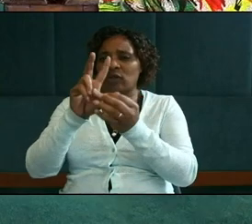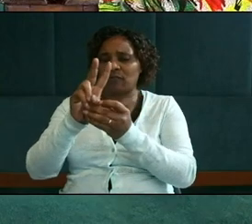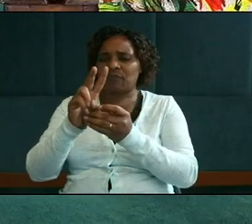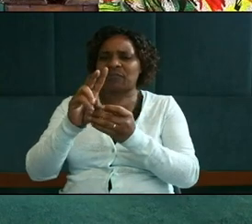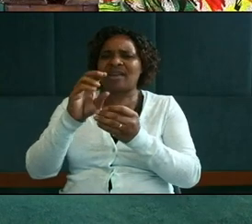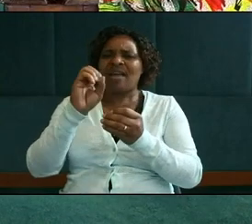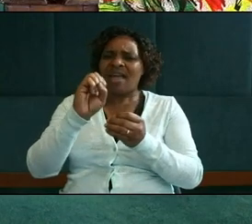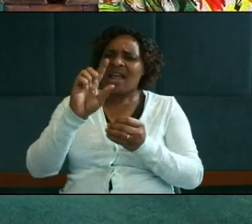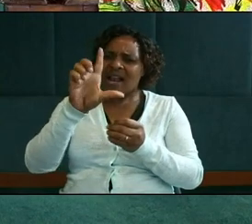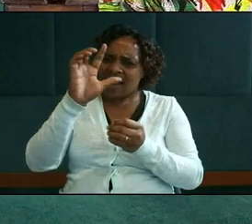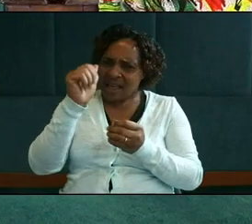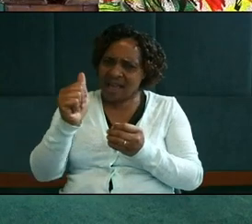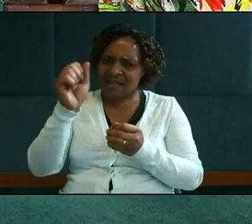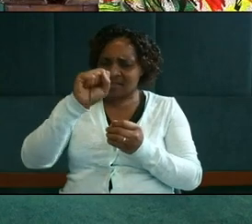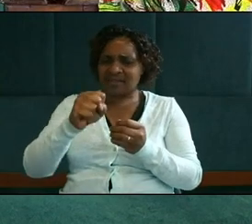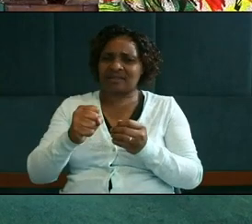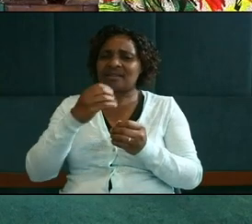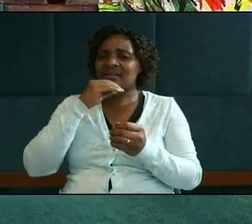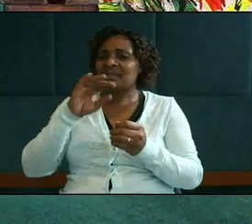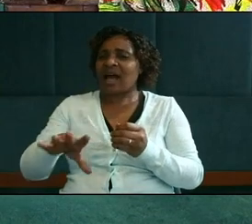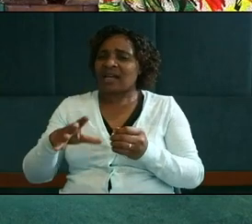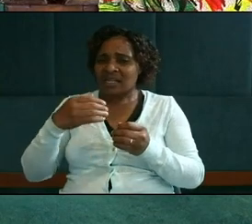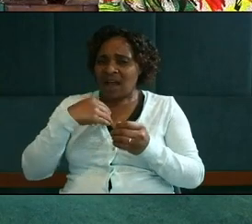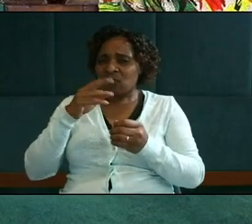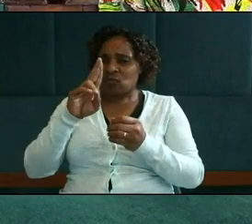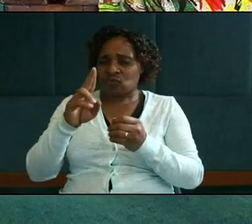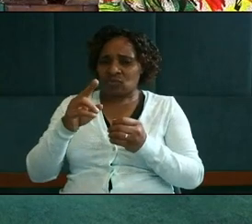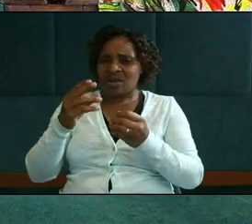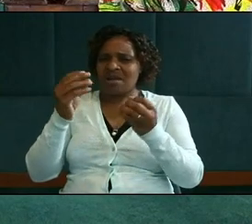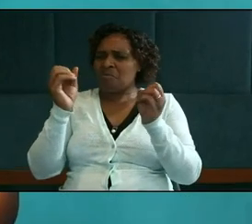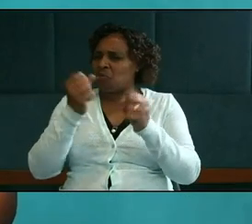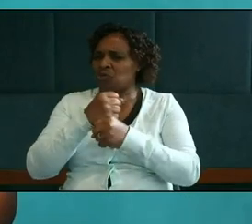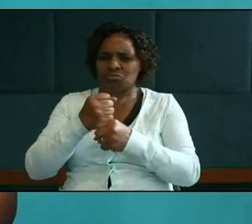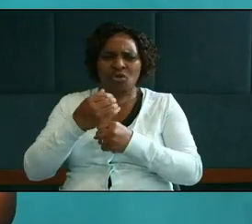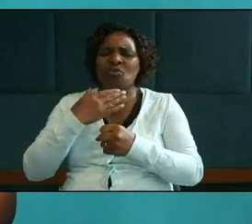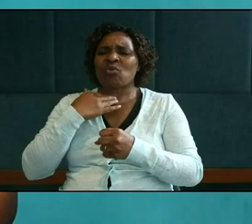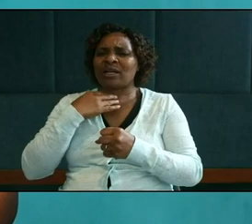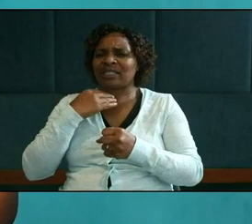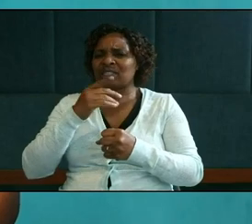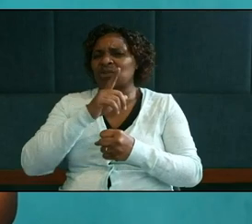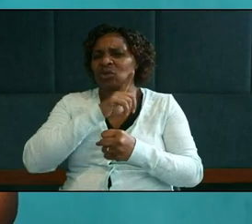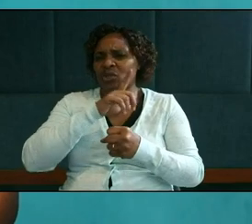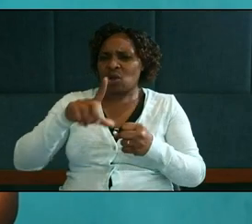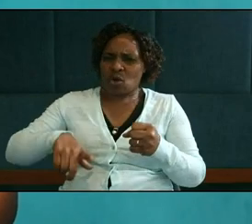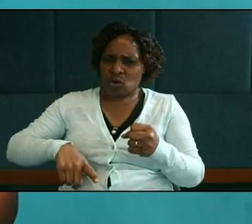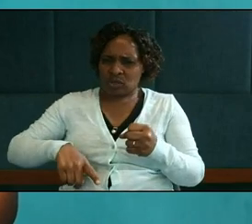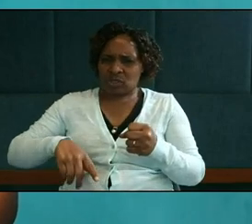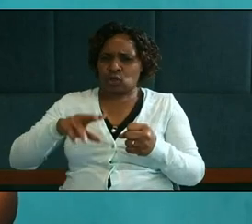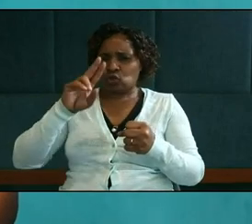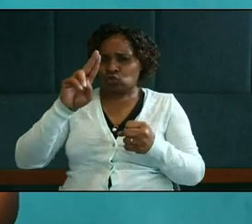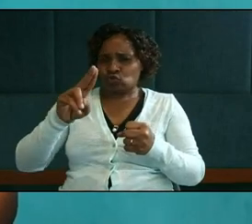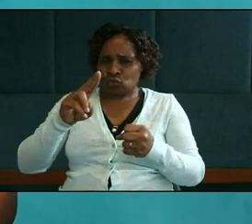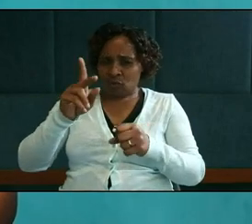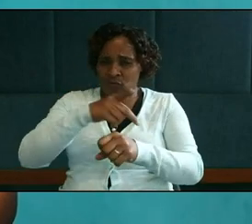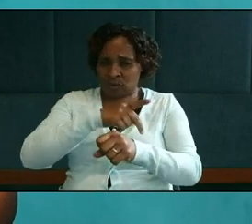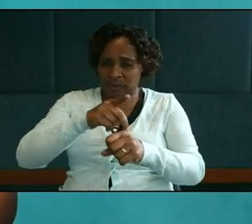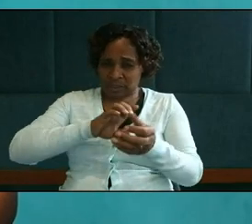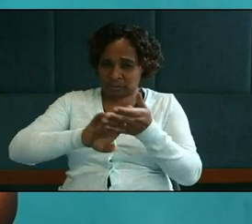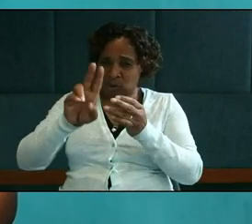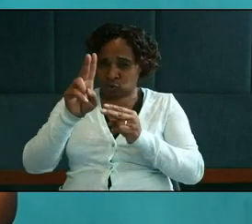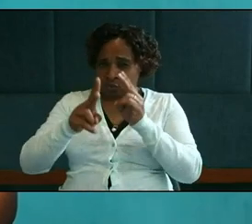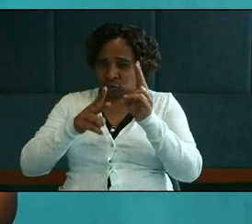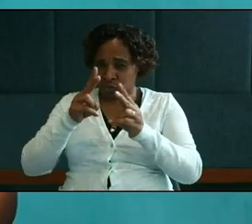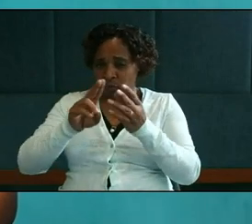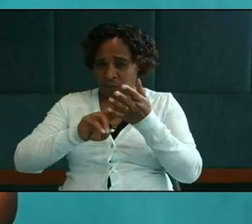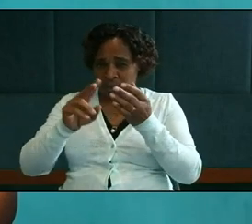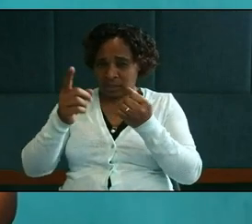were scoundrels. They had no regard for the Lord. We have two verses. The second one is Proverbs 22, verse 6,